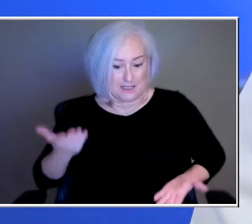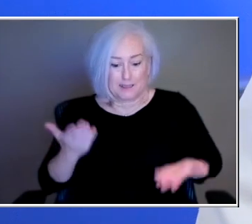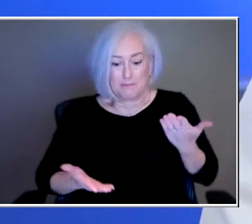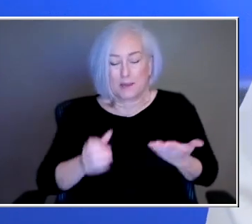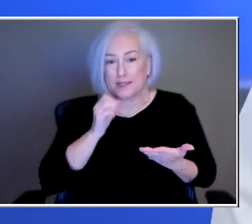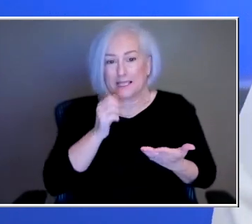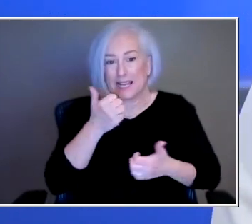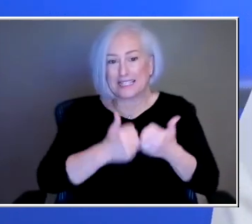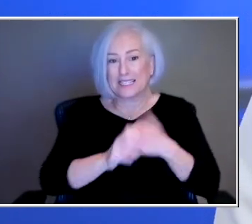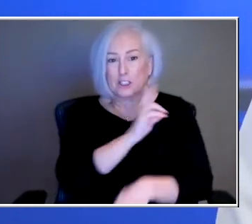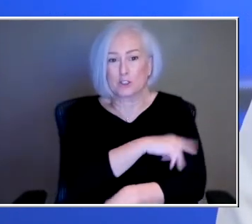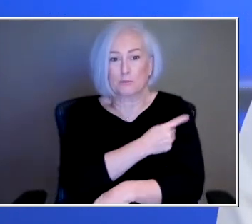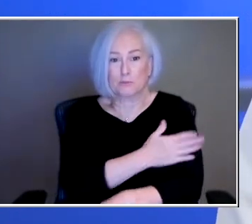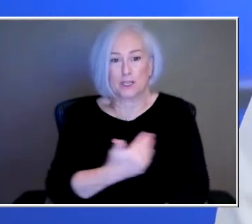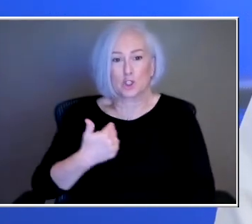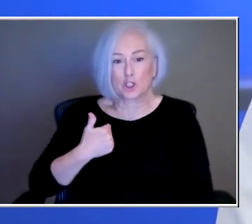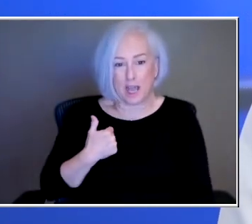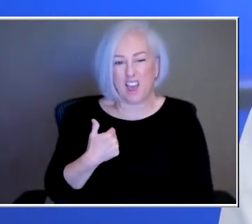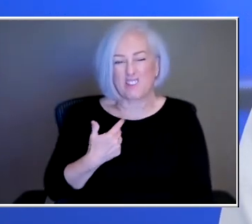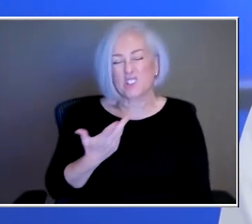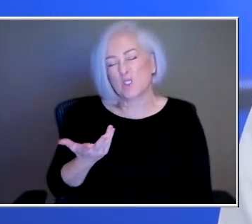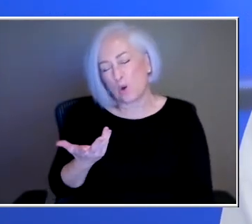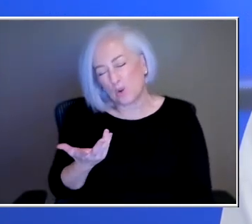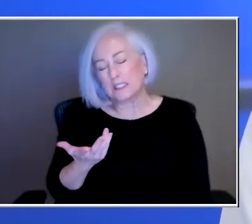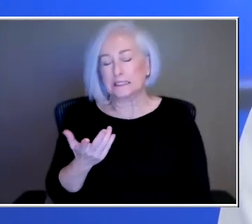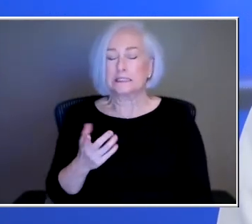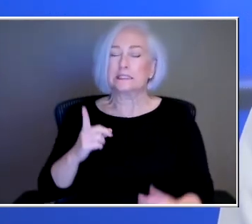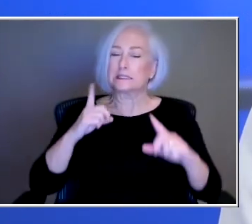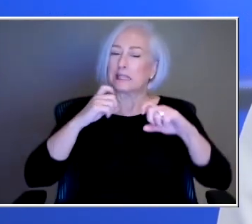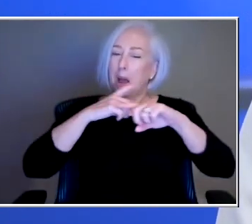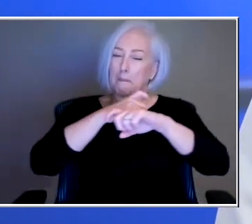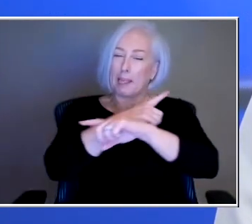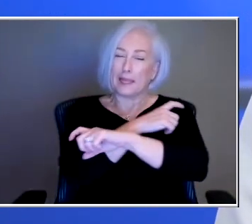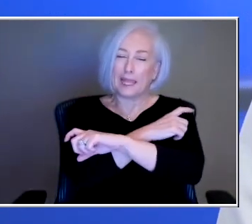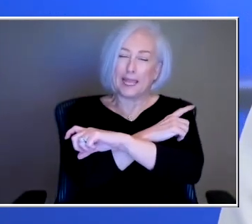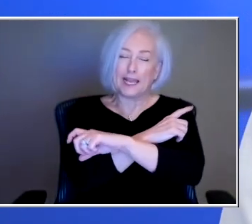mechanism going on, and that sort of thing. So it's complicated, but